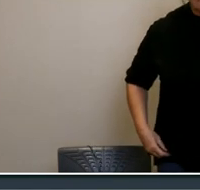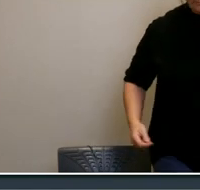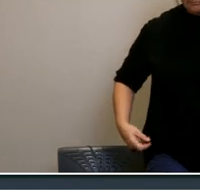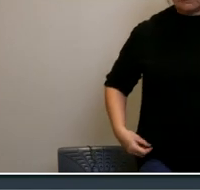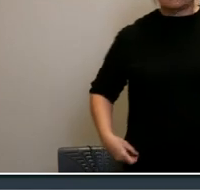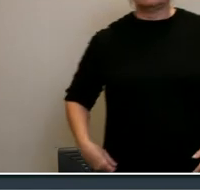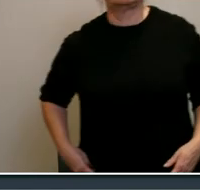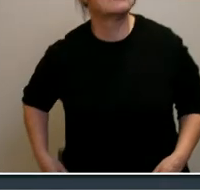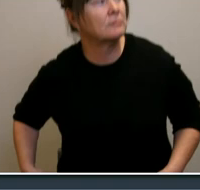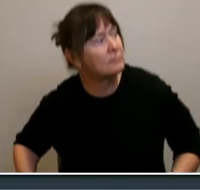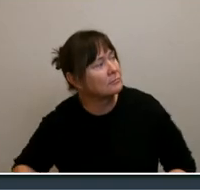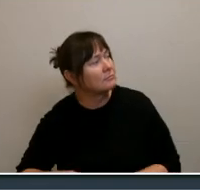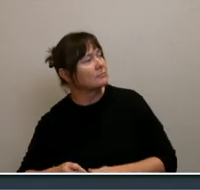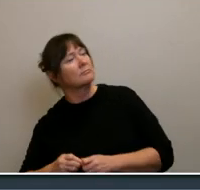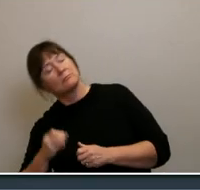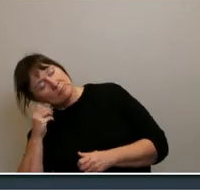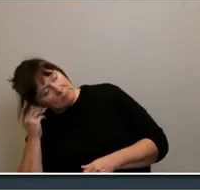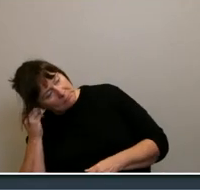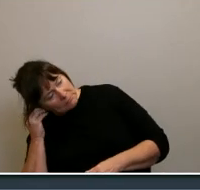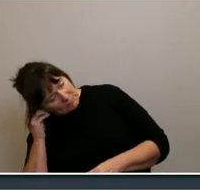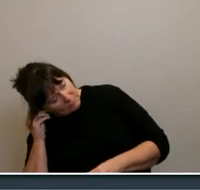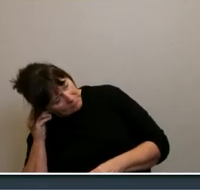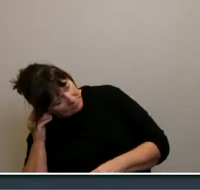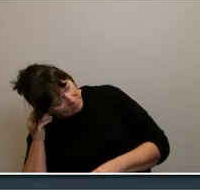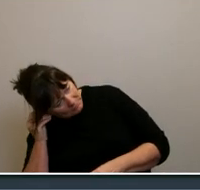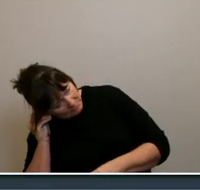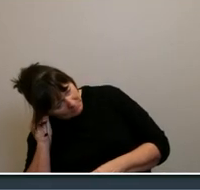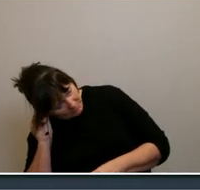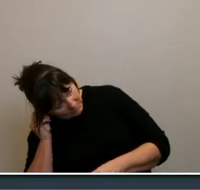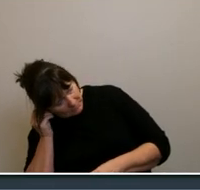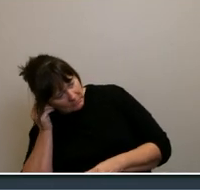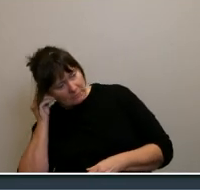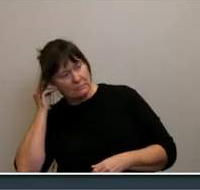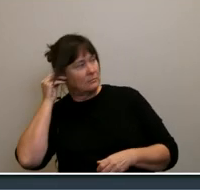And next up we have Pip Thompson from the Napier City Business Inc.